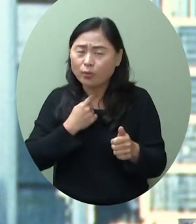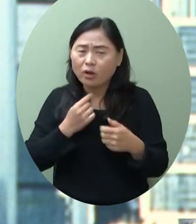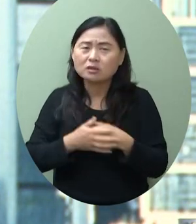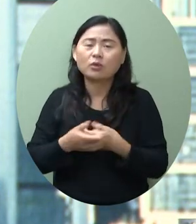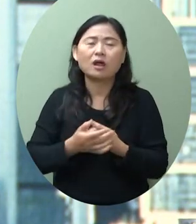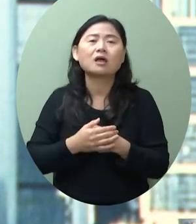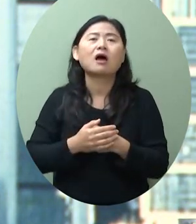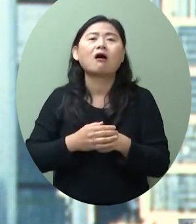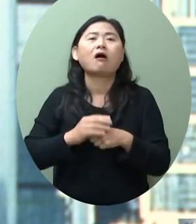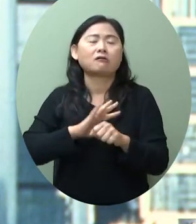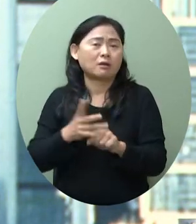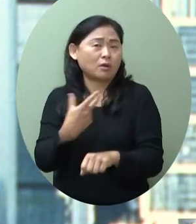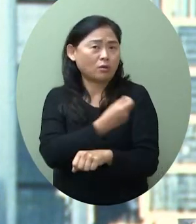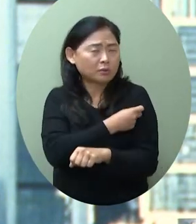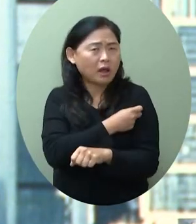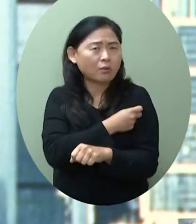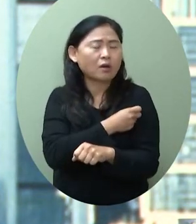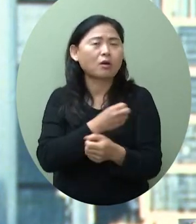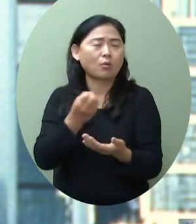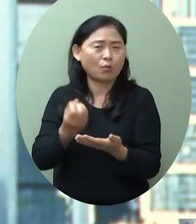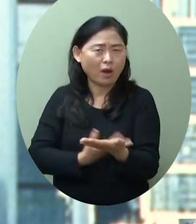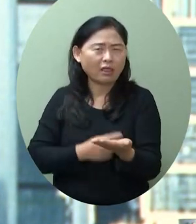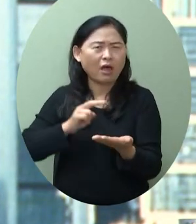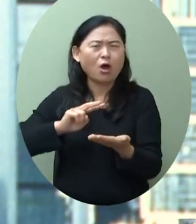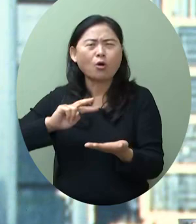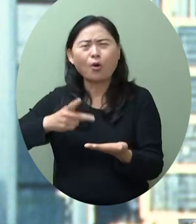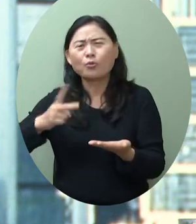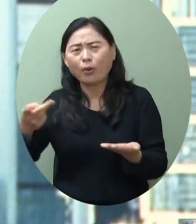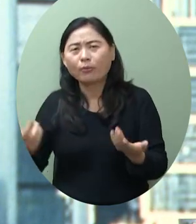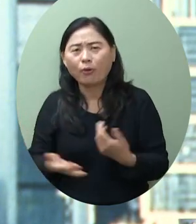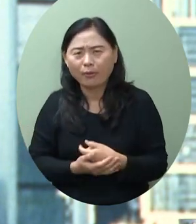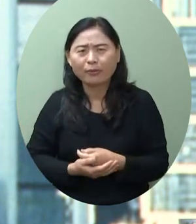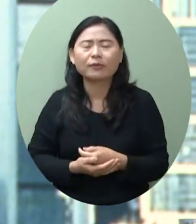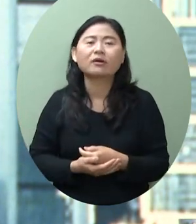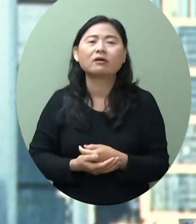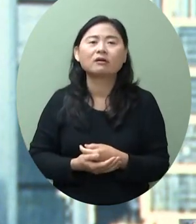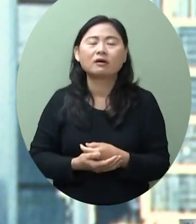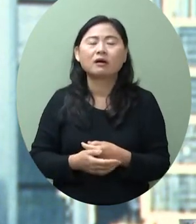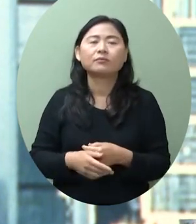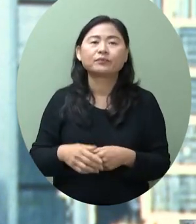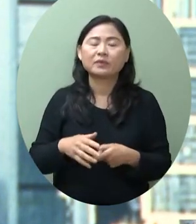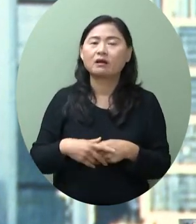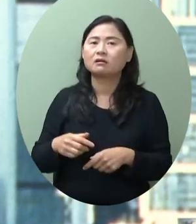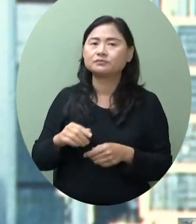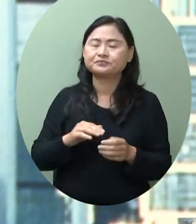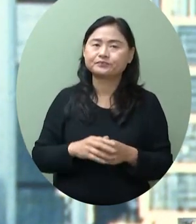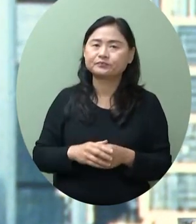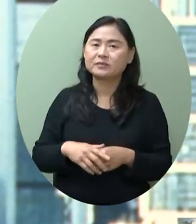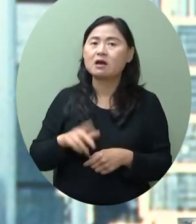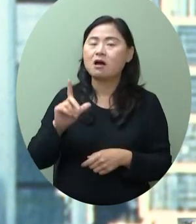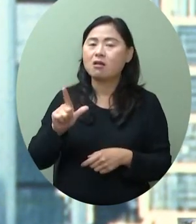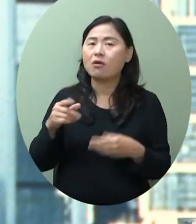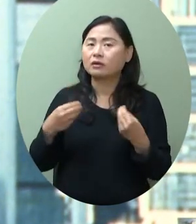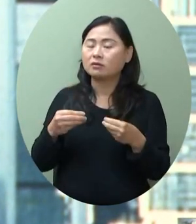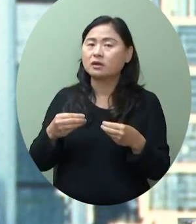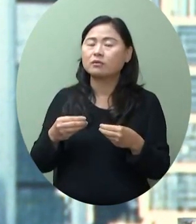Of course, Professor Gabriel Leung is one of my expert advisors, and the University of Hong Kong has